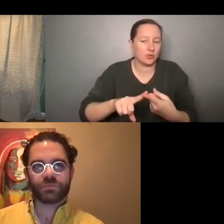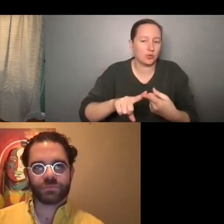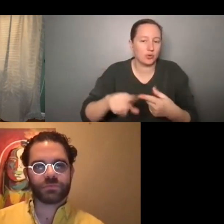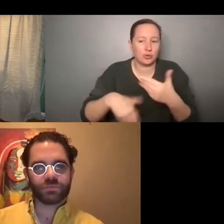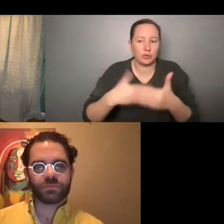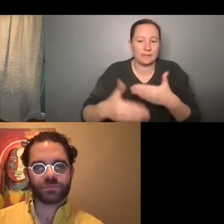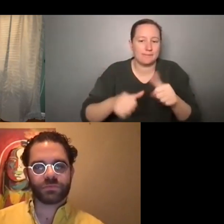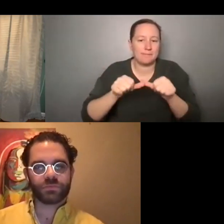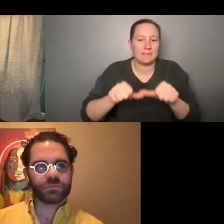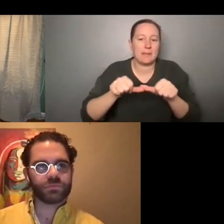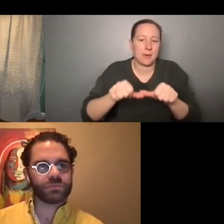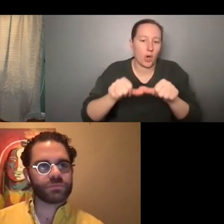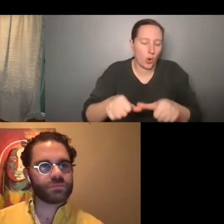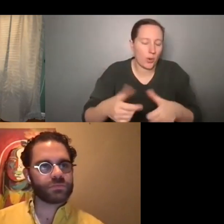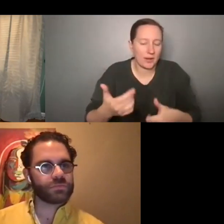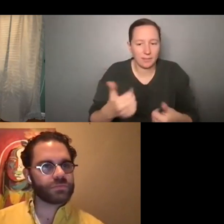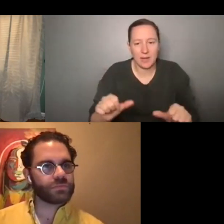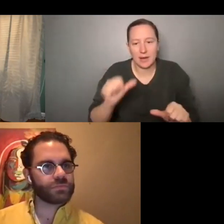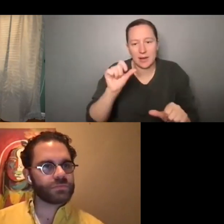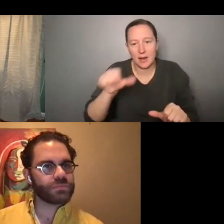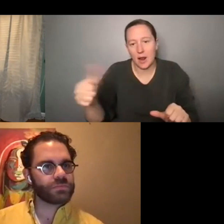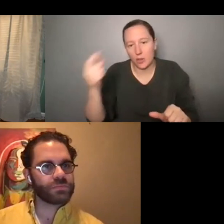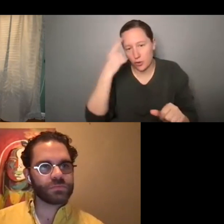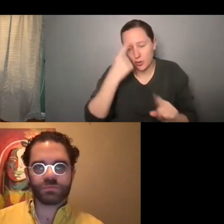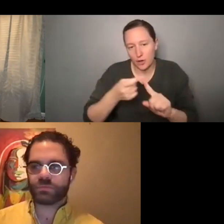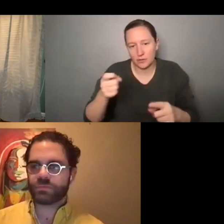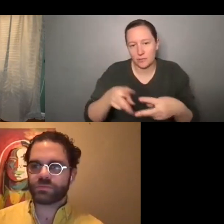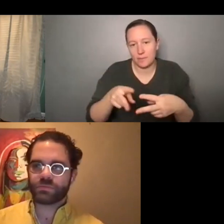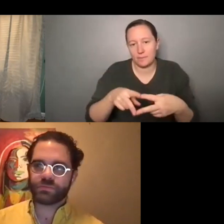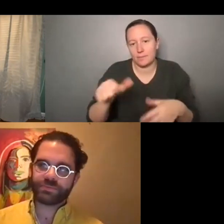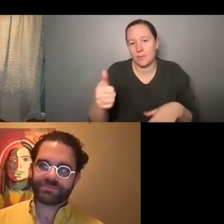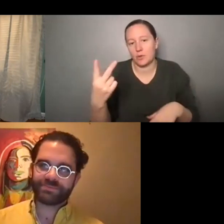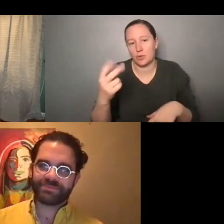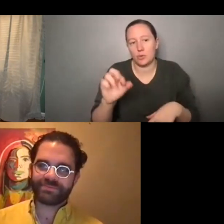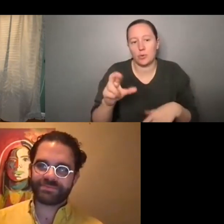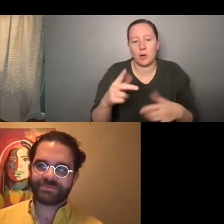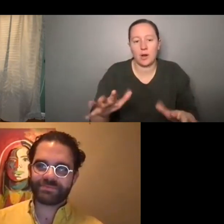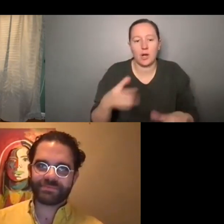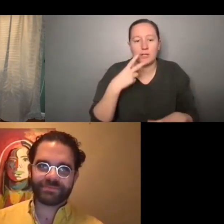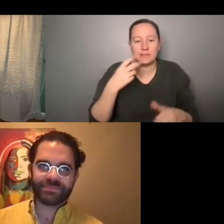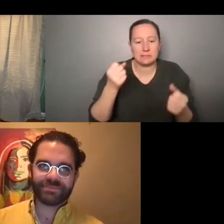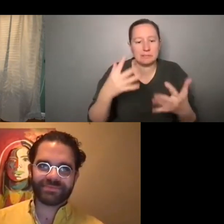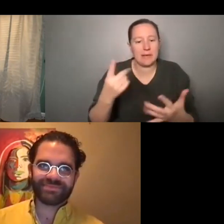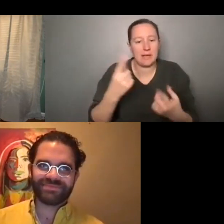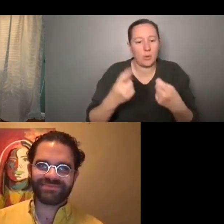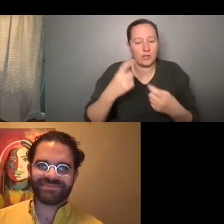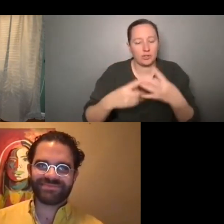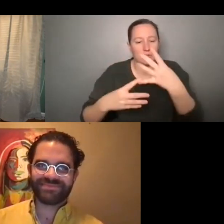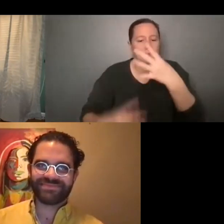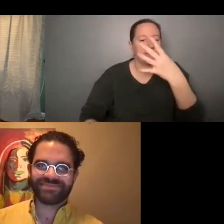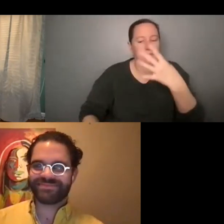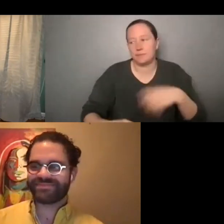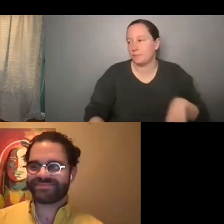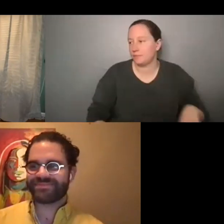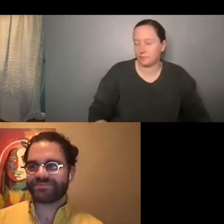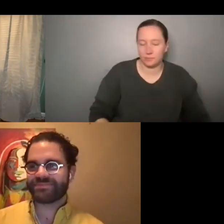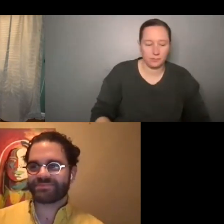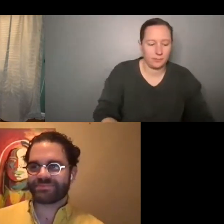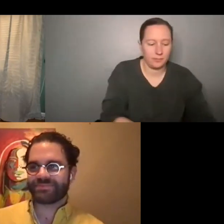that going. Um, any other thoughts from Sam or Jeremy, otherwise we'll jump into our, I already see lots of great questions in our Q and a box. So.